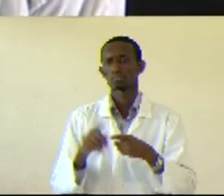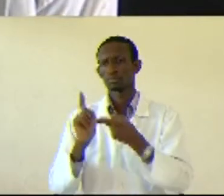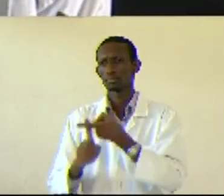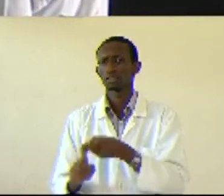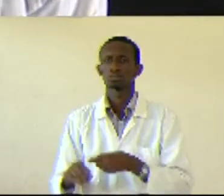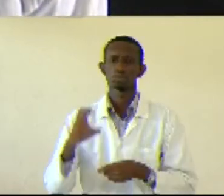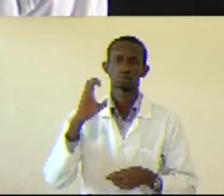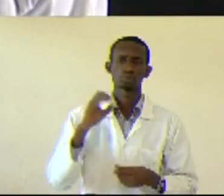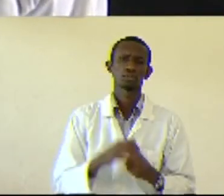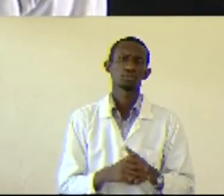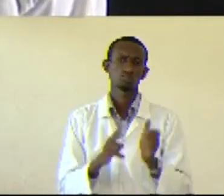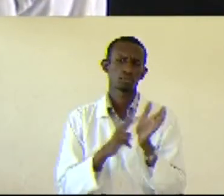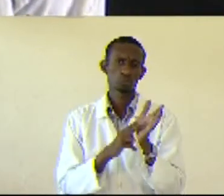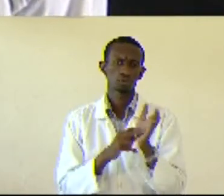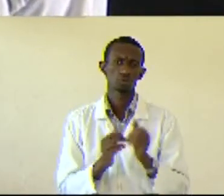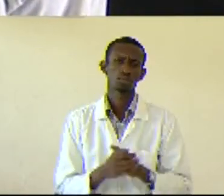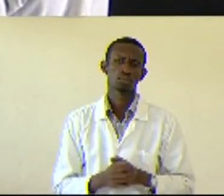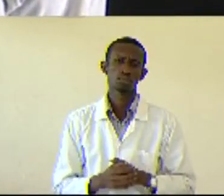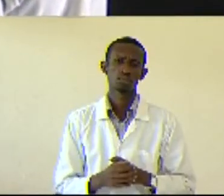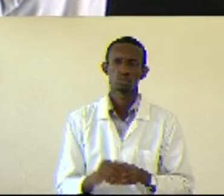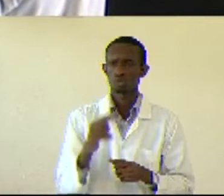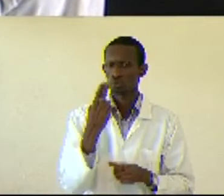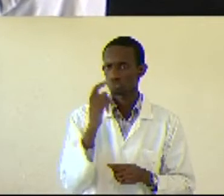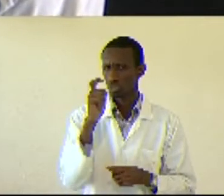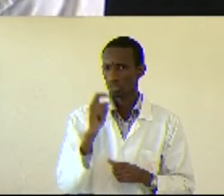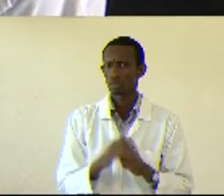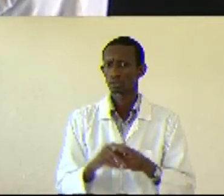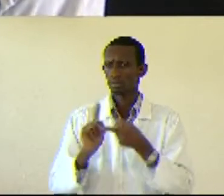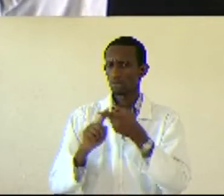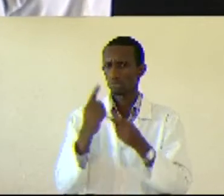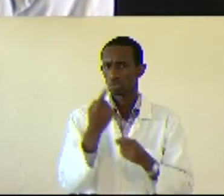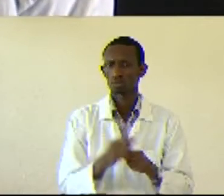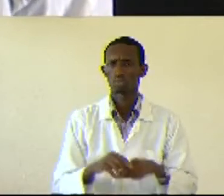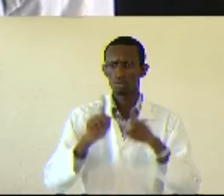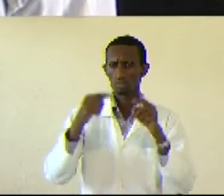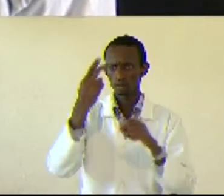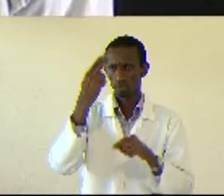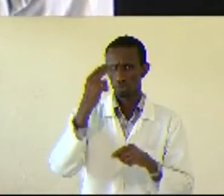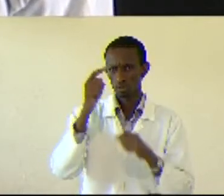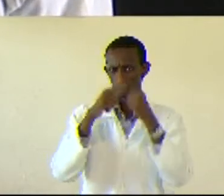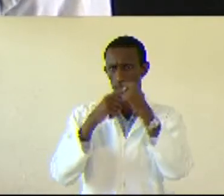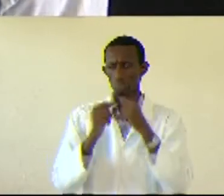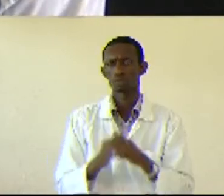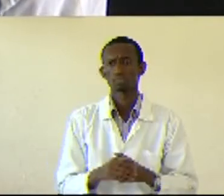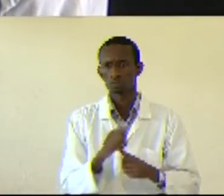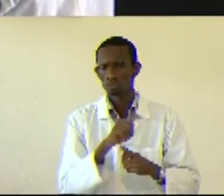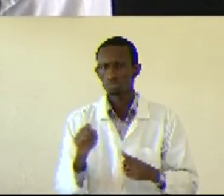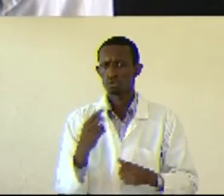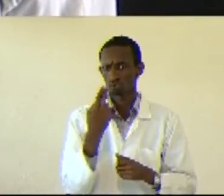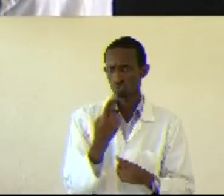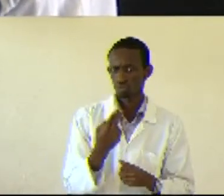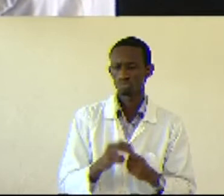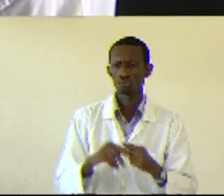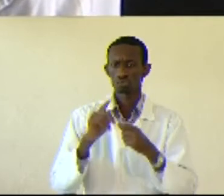c. This is 2x plus 1 power 6 divided by 2 times 6